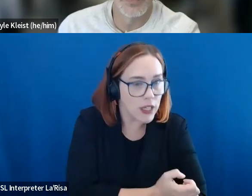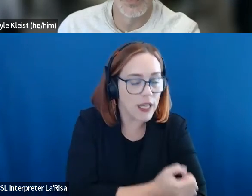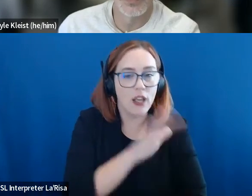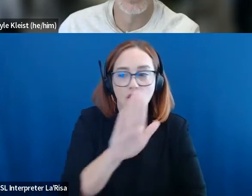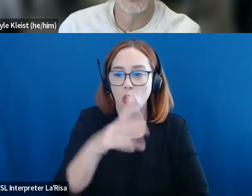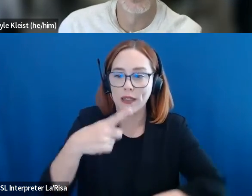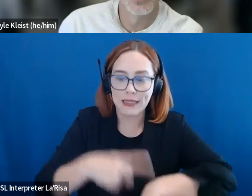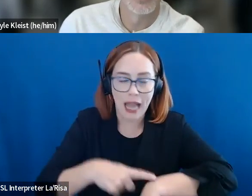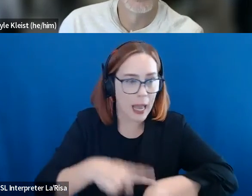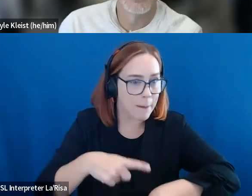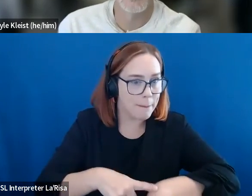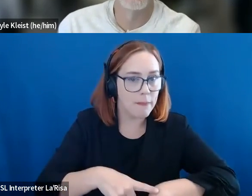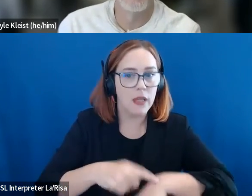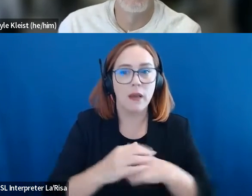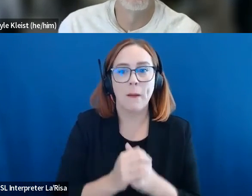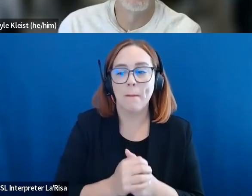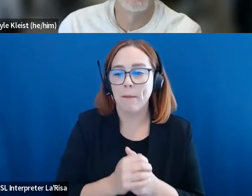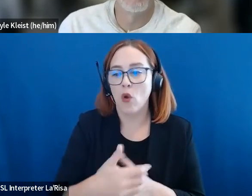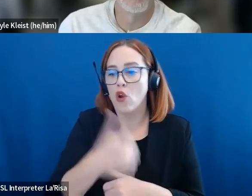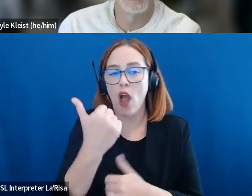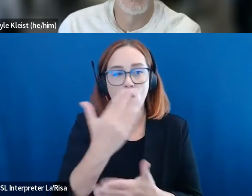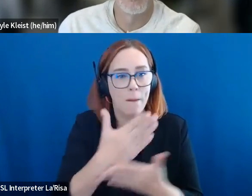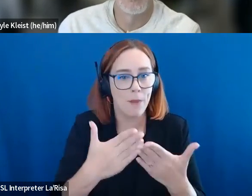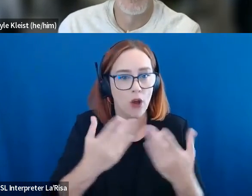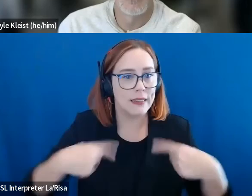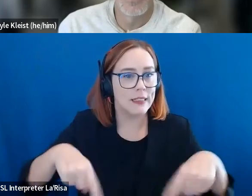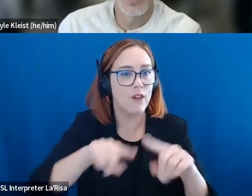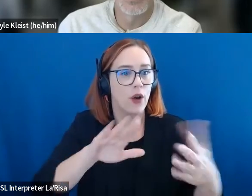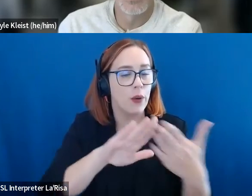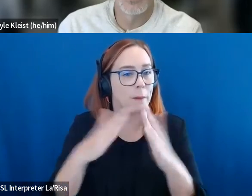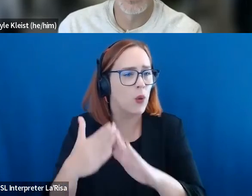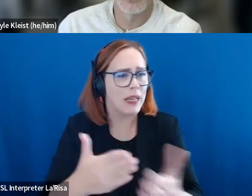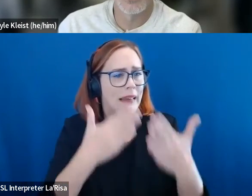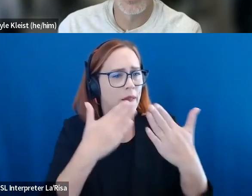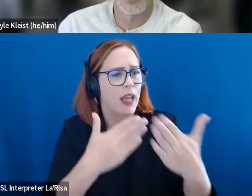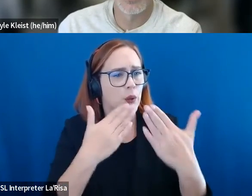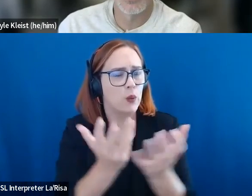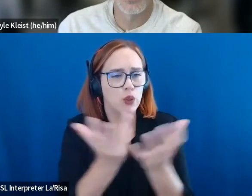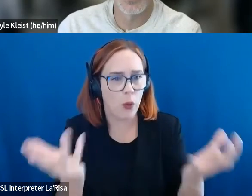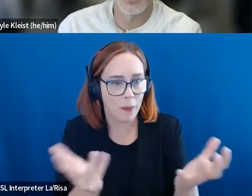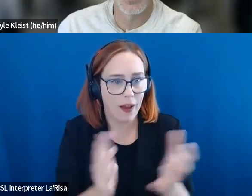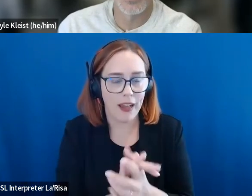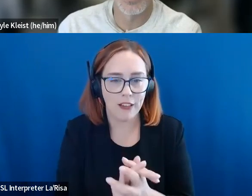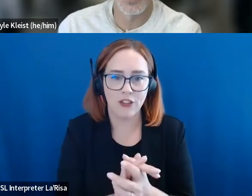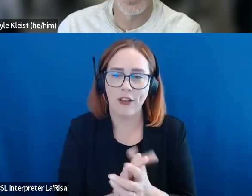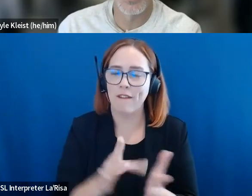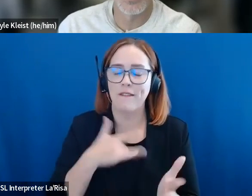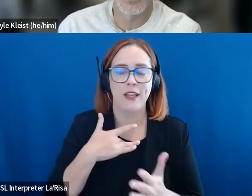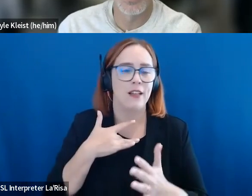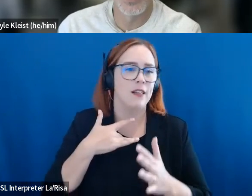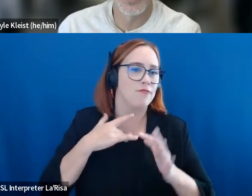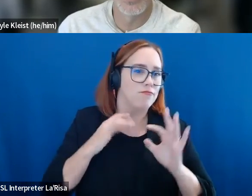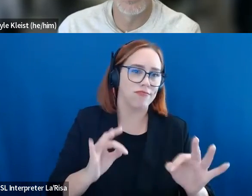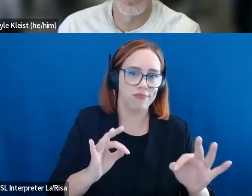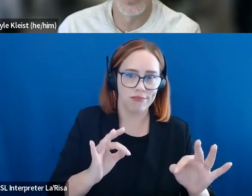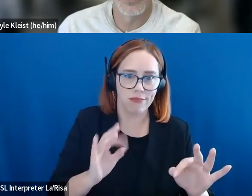parts of our community. Lovely. Thank you so much. It's a real joy to know that so many good people are working out there